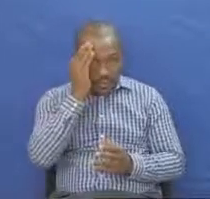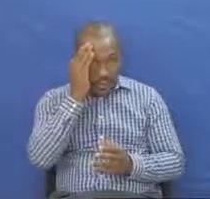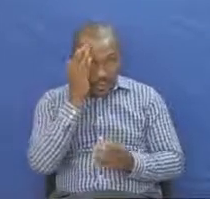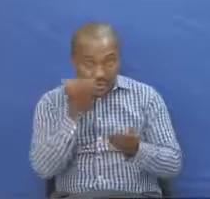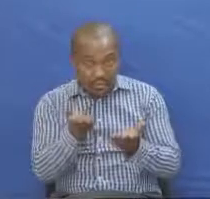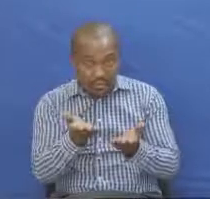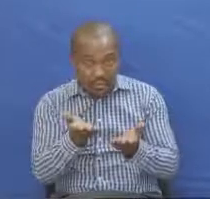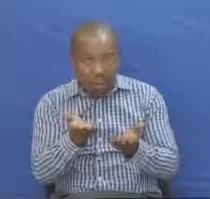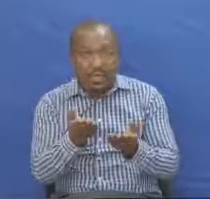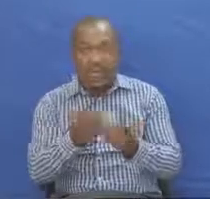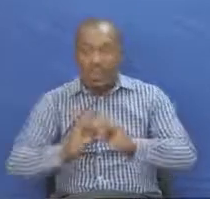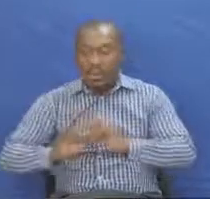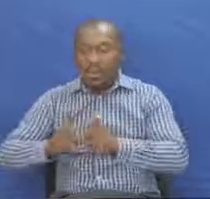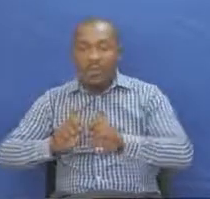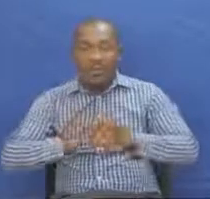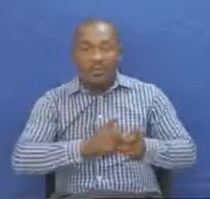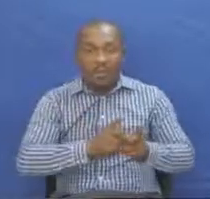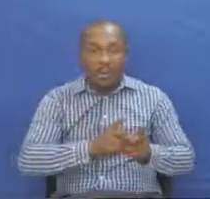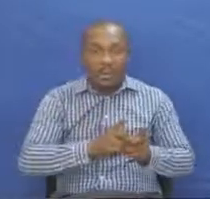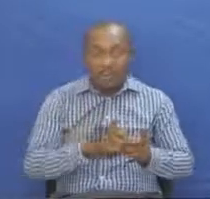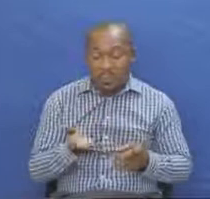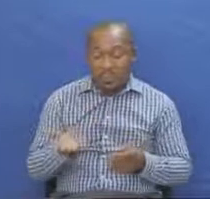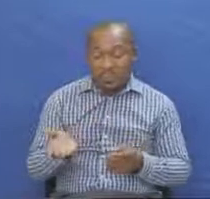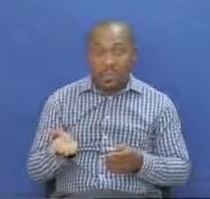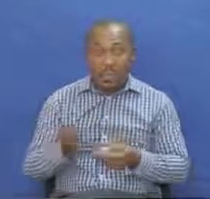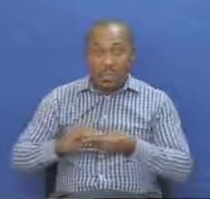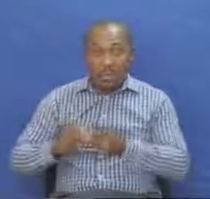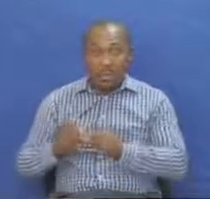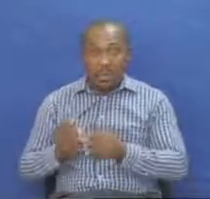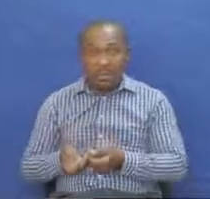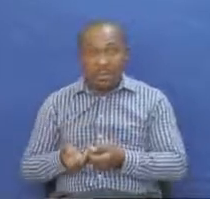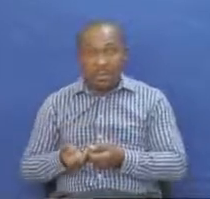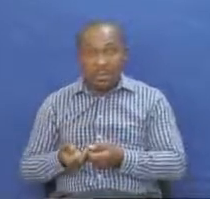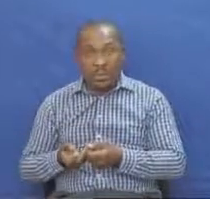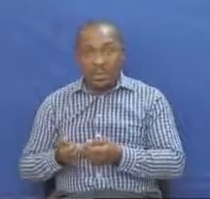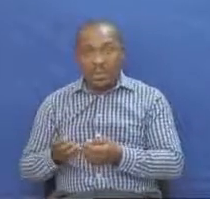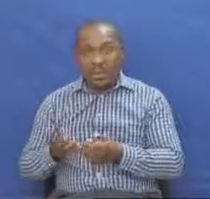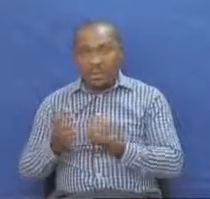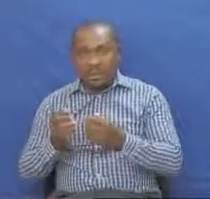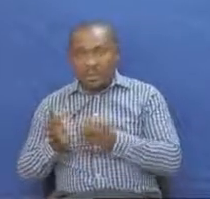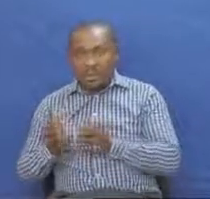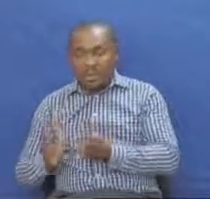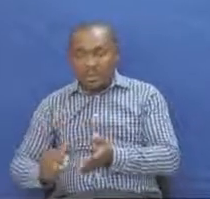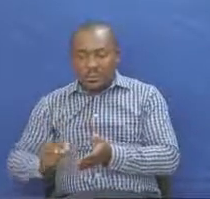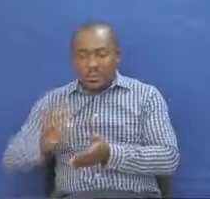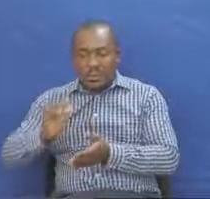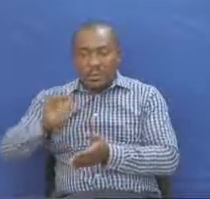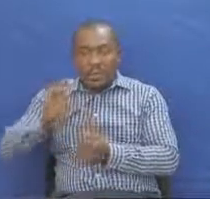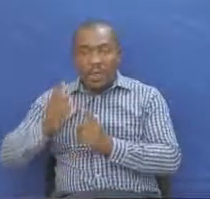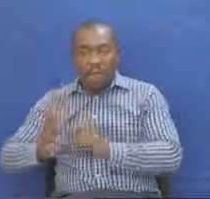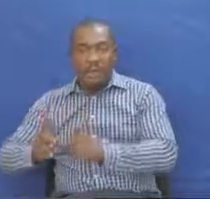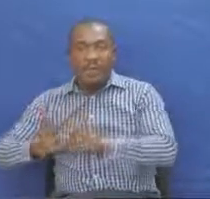differently. The way maybe human beings grow is different from the way plants grow, is different maybe from the